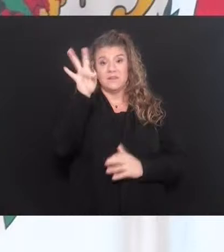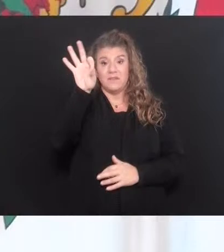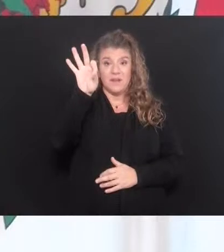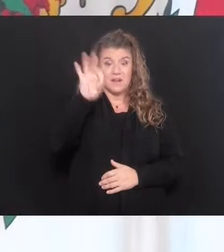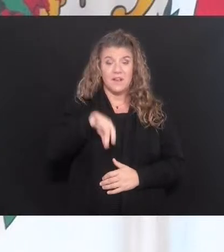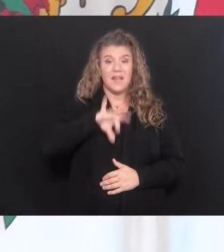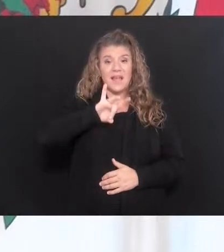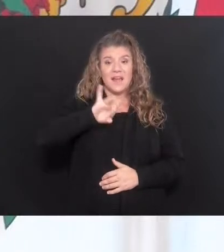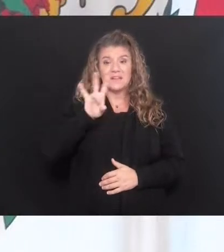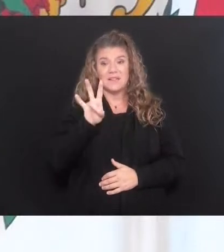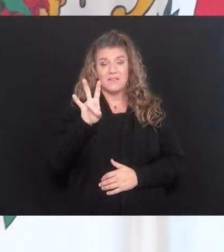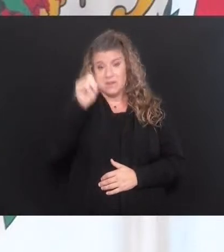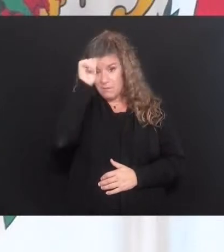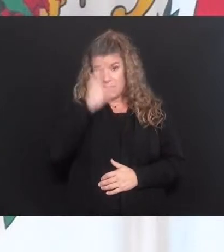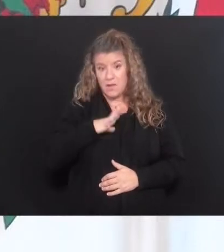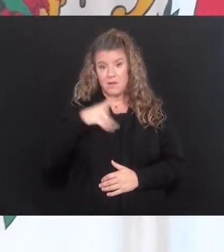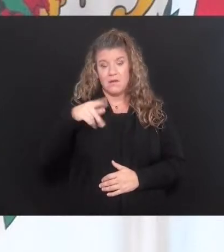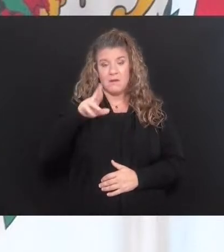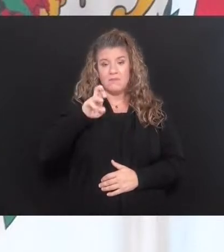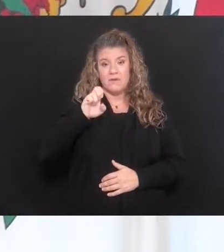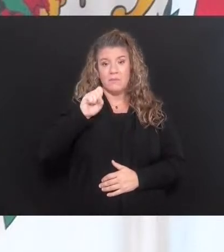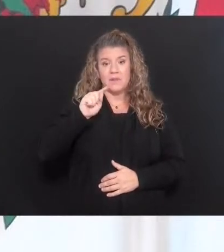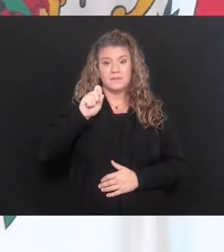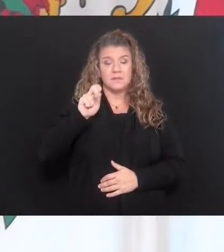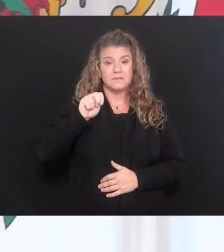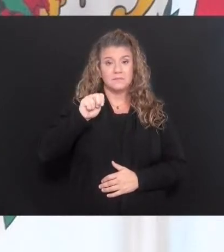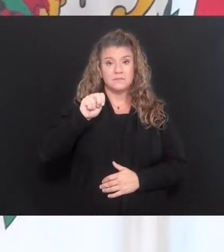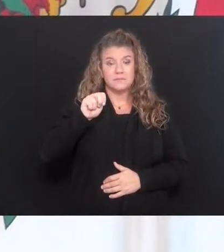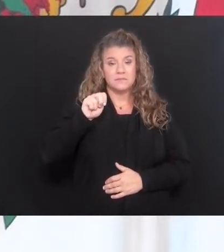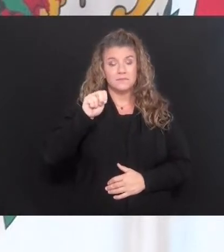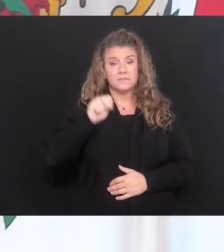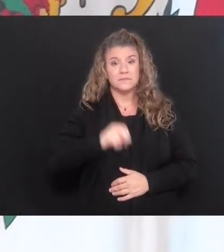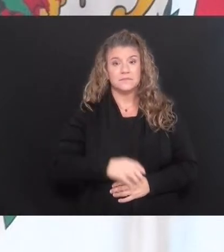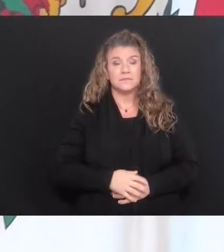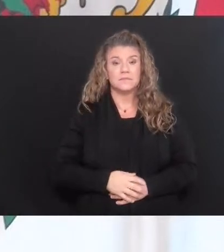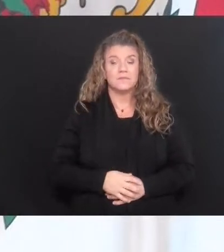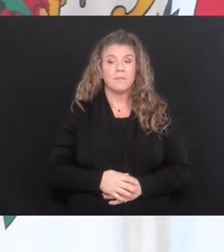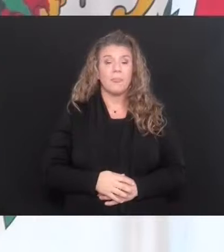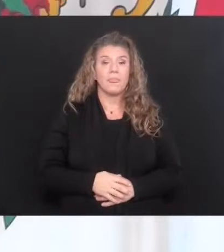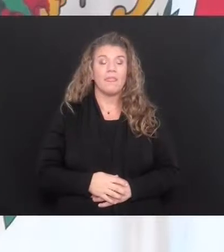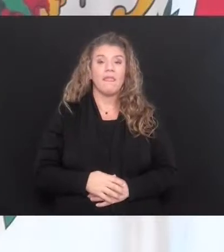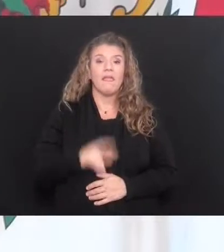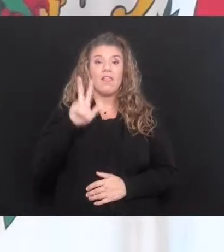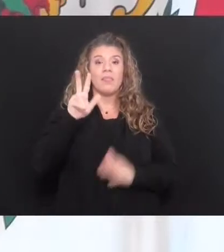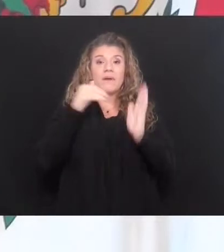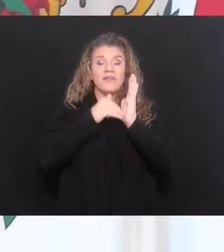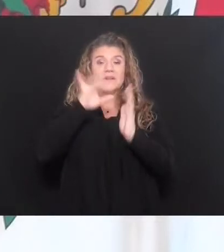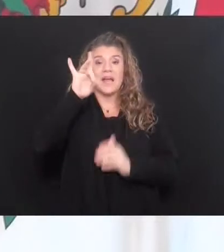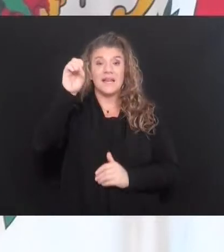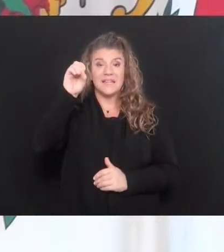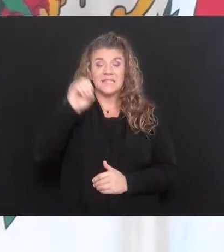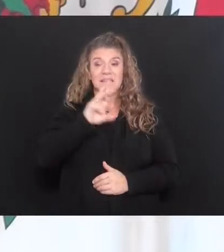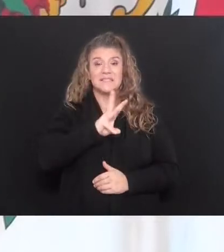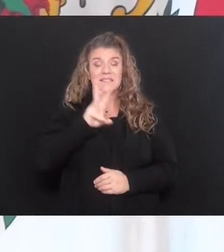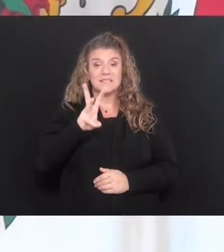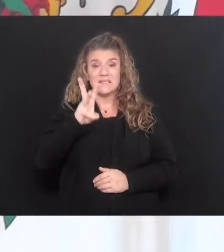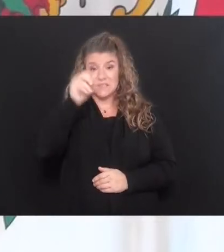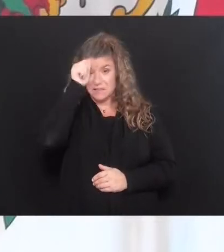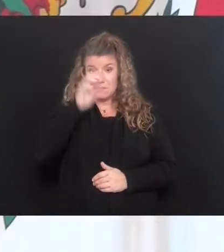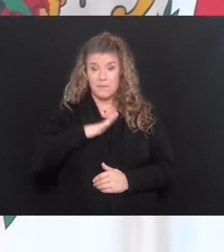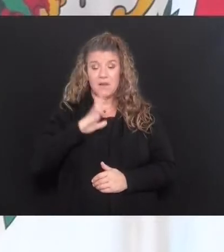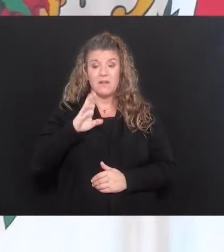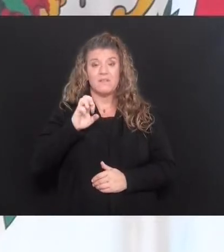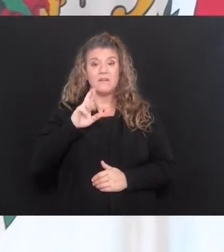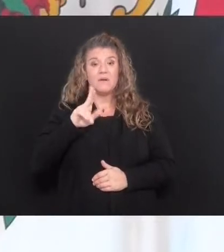an 87-year-old male from Preston County. The 3,080th death, a 66-year-old male from